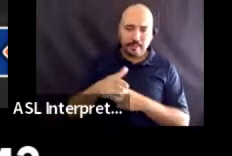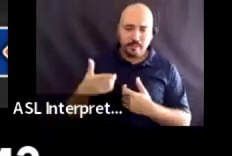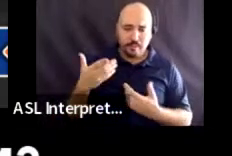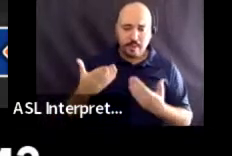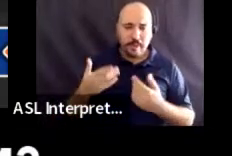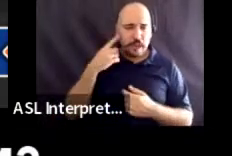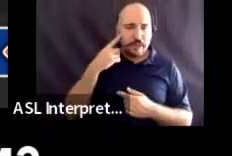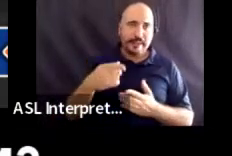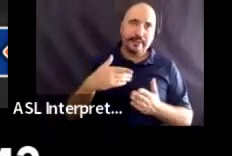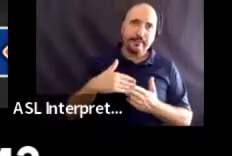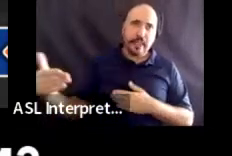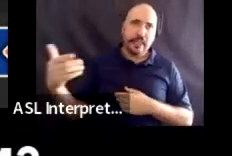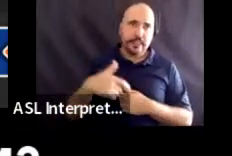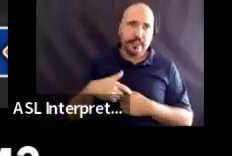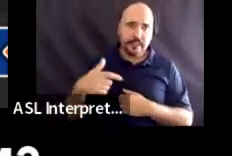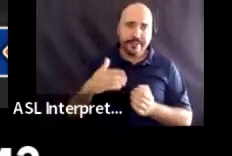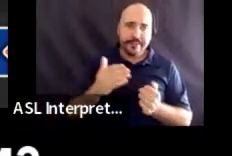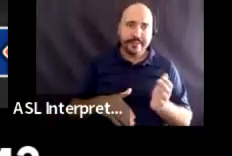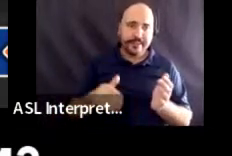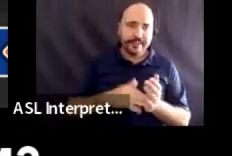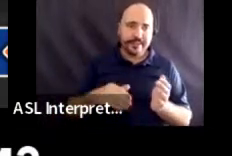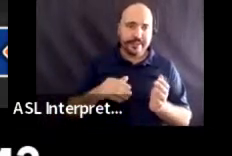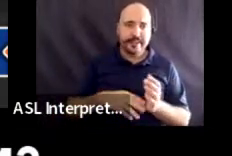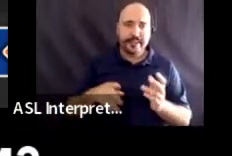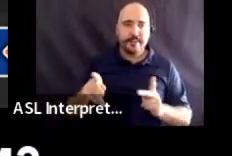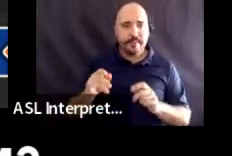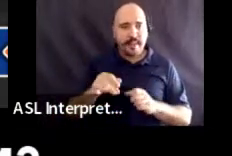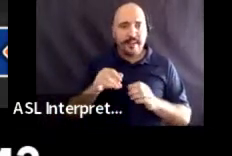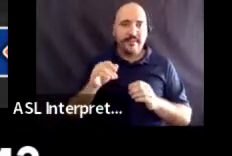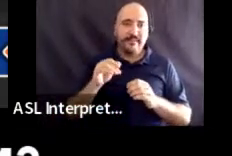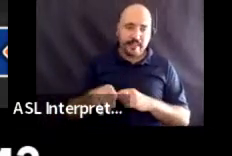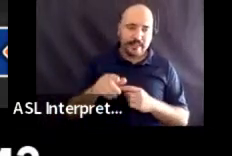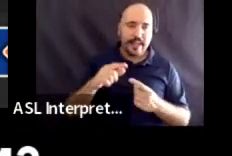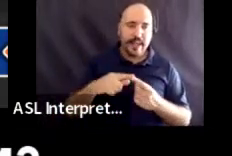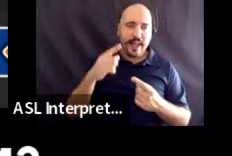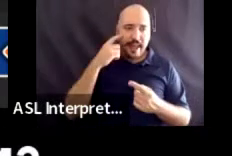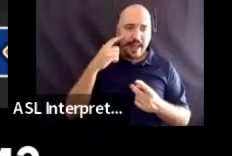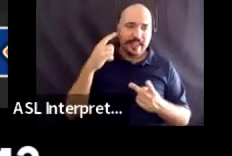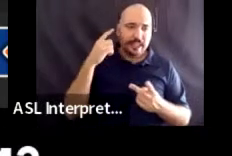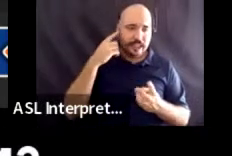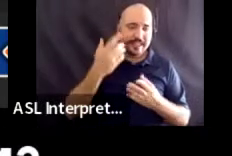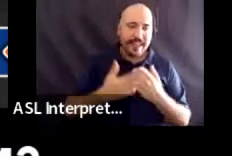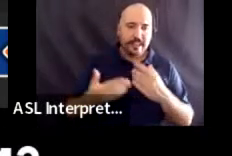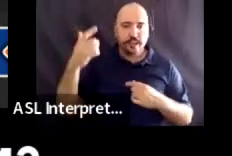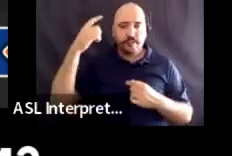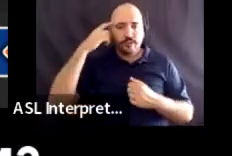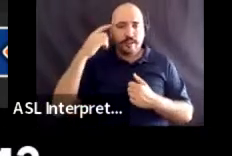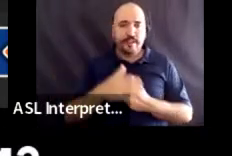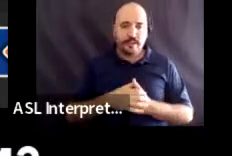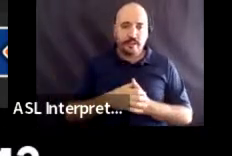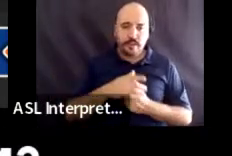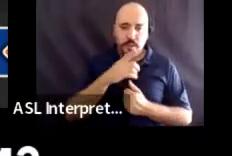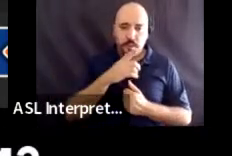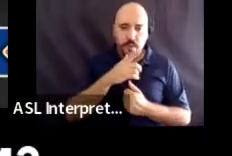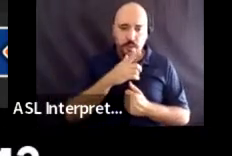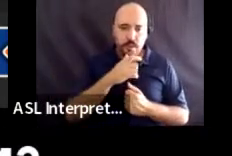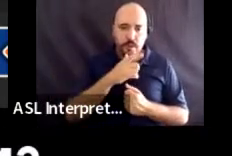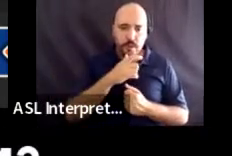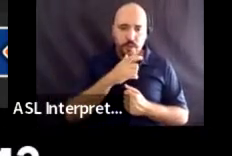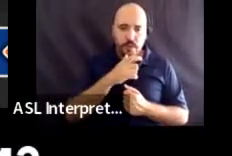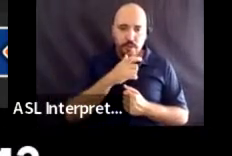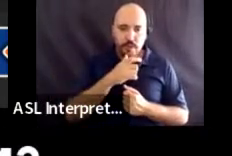this a million times. Disabilities that affect the eyes, ears, hands, and brain. So whom are we